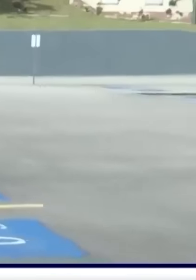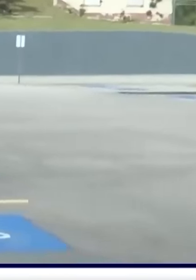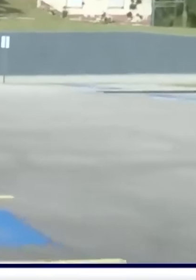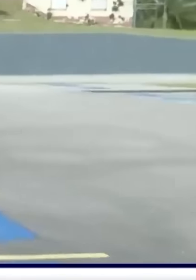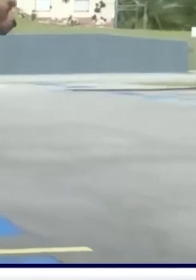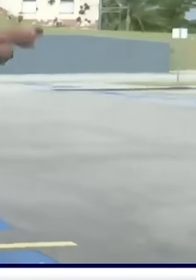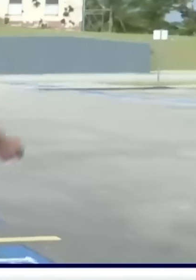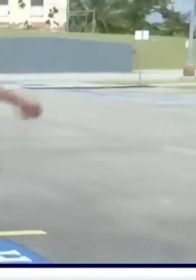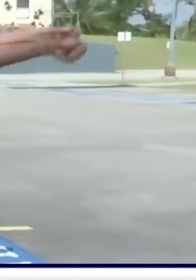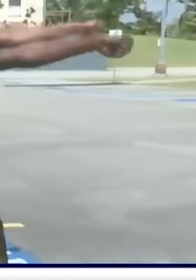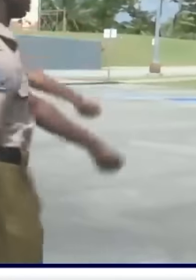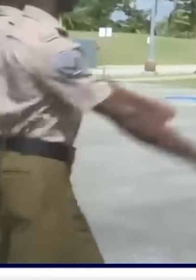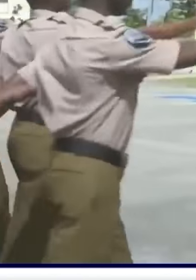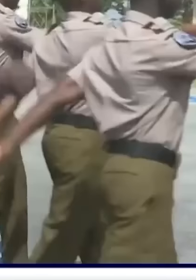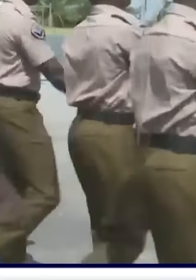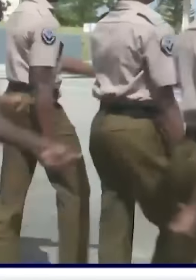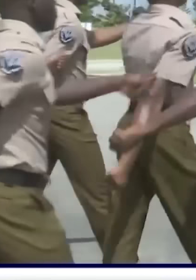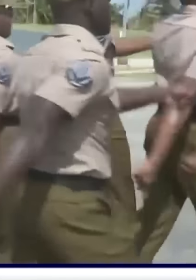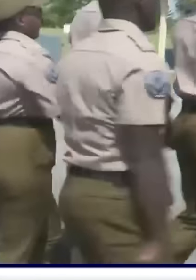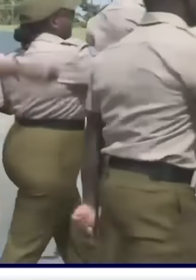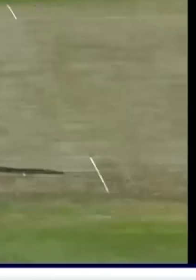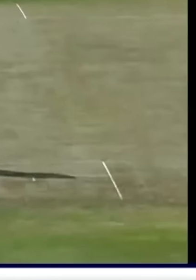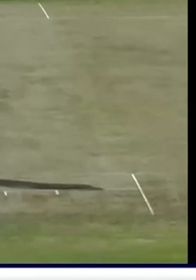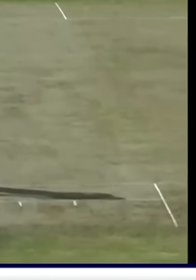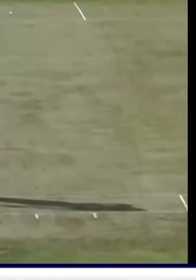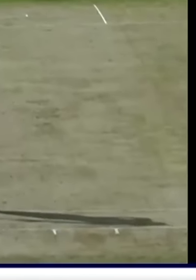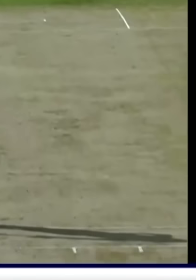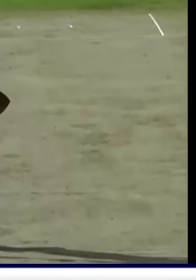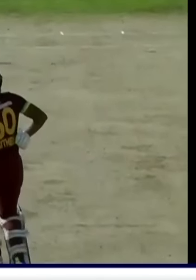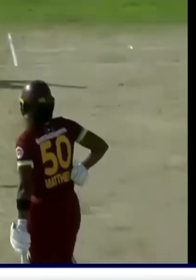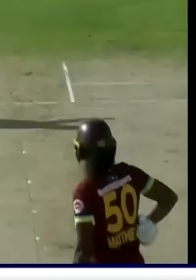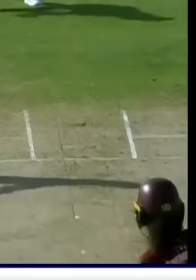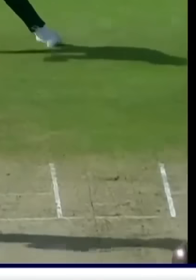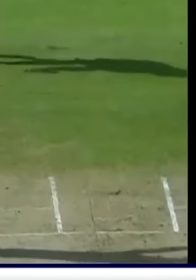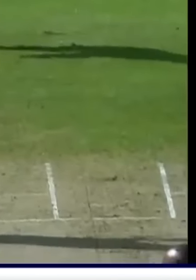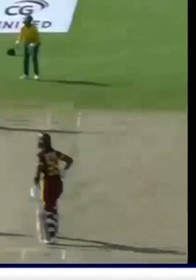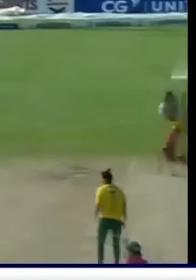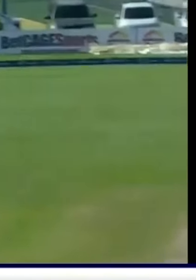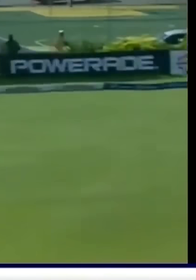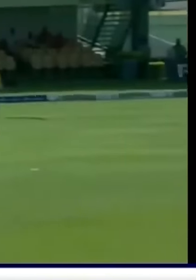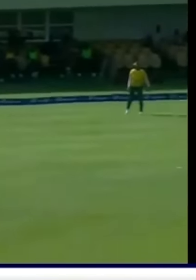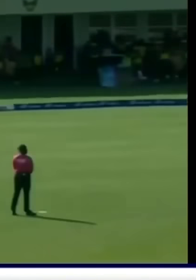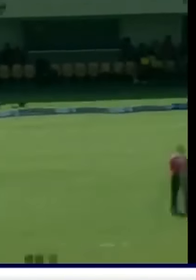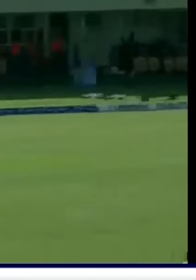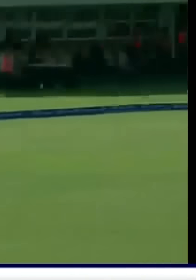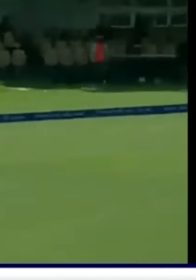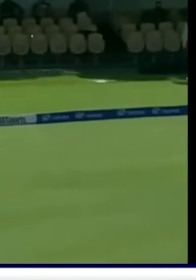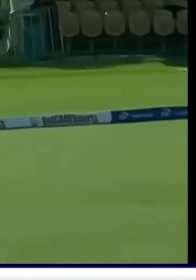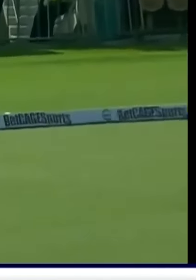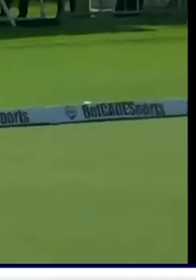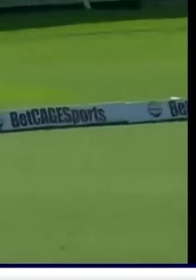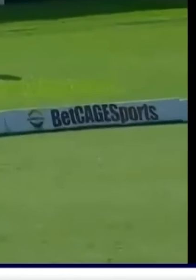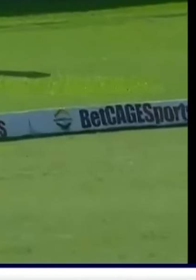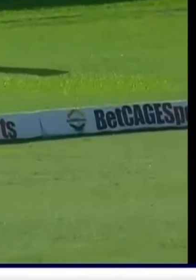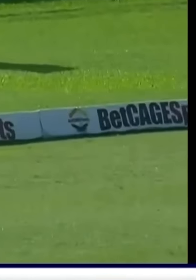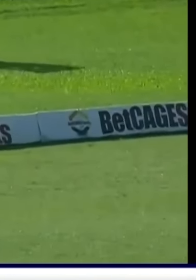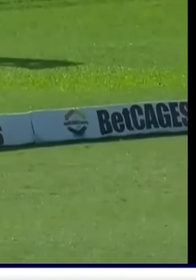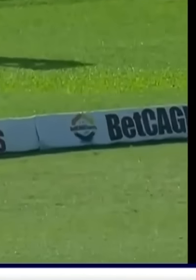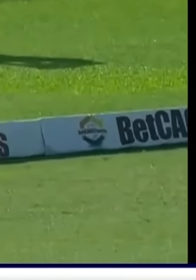prison officer recruits. And in sports, the Windies go down in the first women's T20 to South